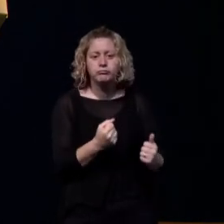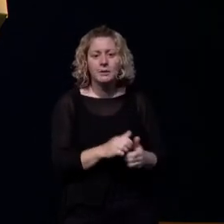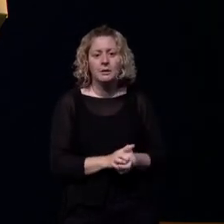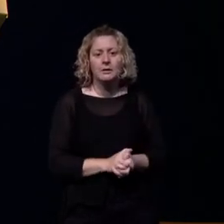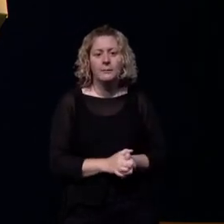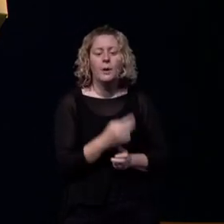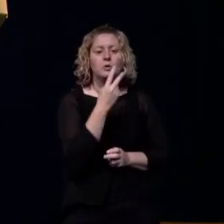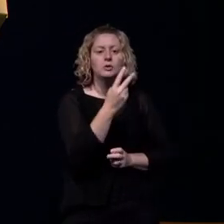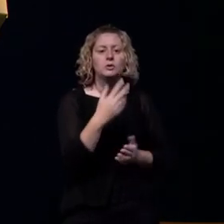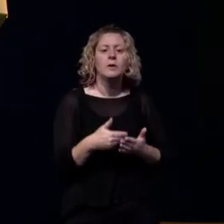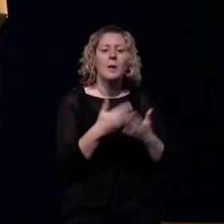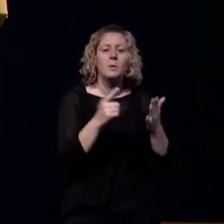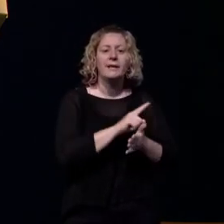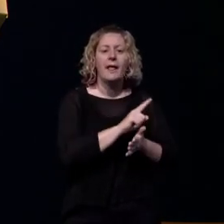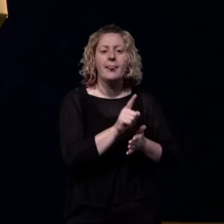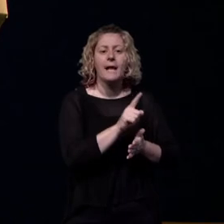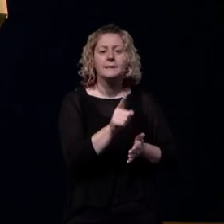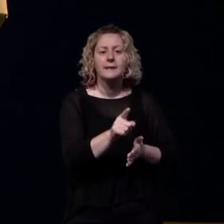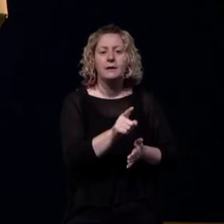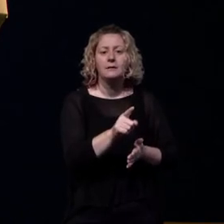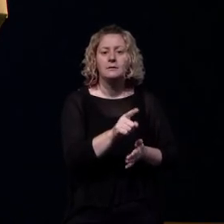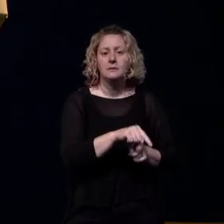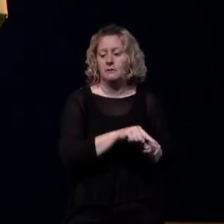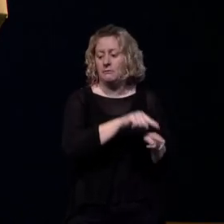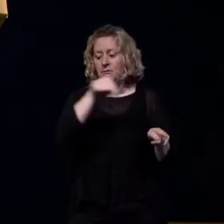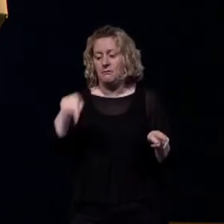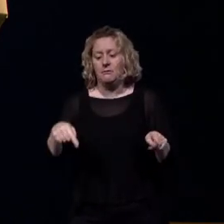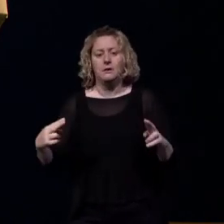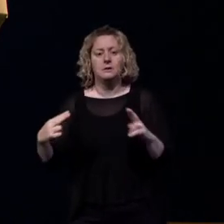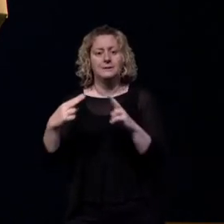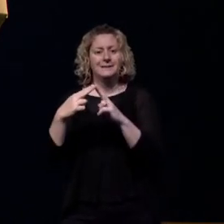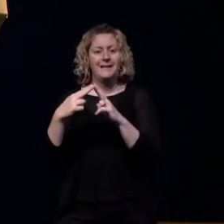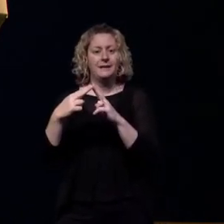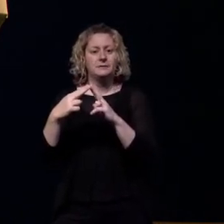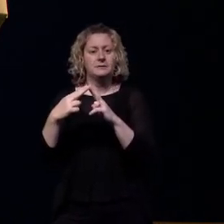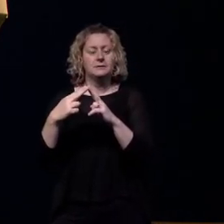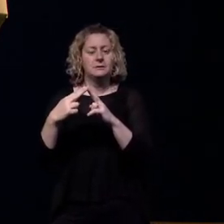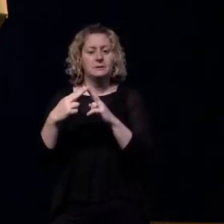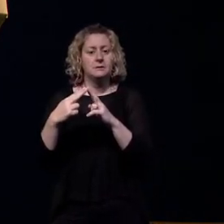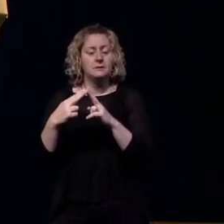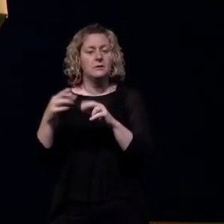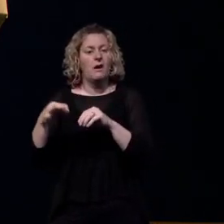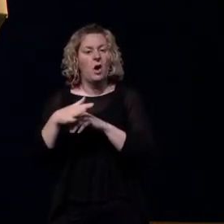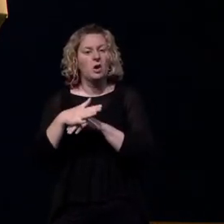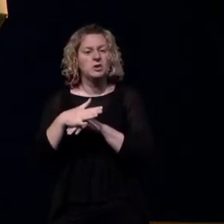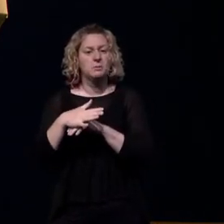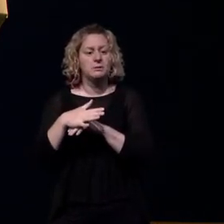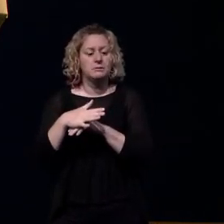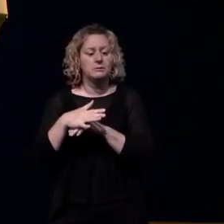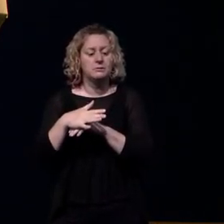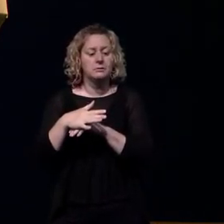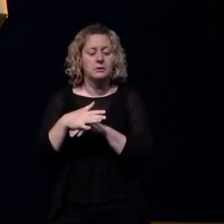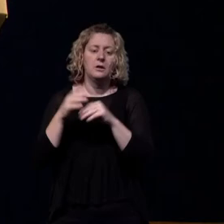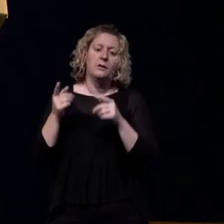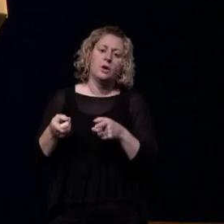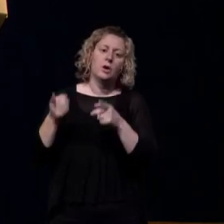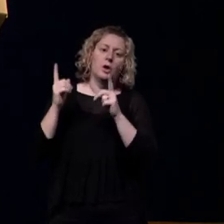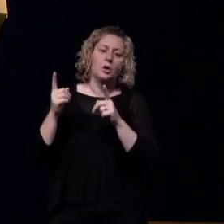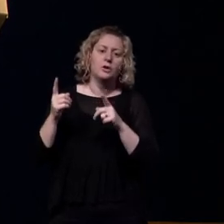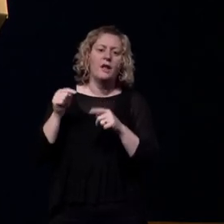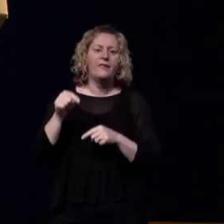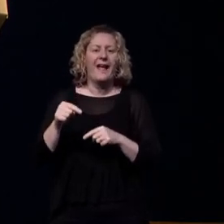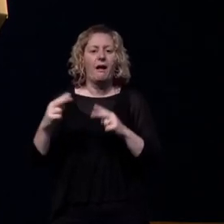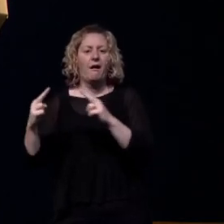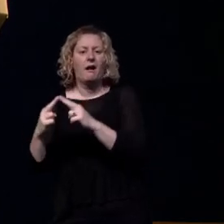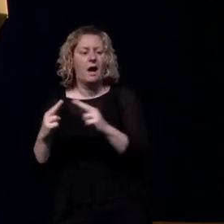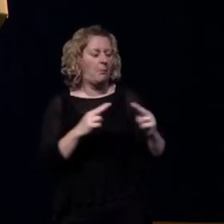next door tent, the head of the household, a loving father, devoted husband, the breadwinner, they always camp by each other because they're godparents to each other's kids.